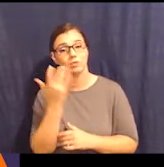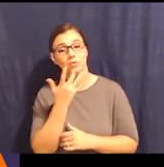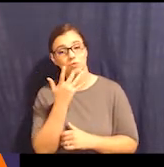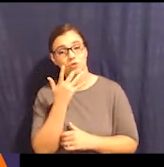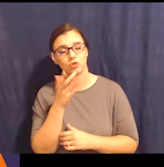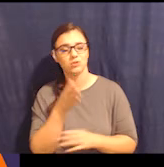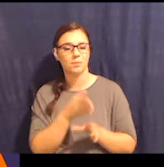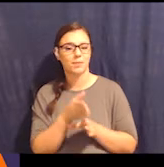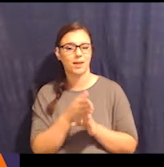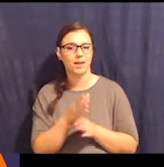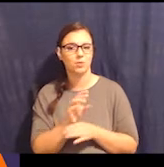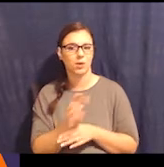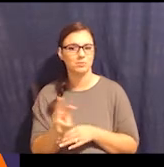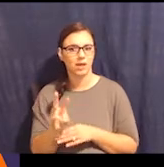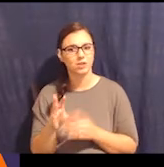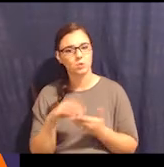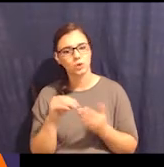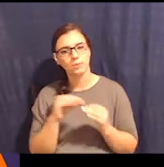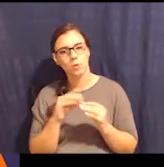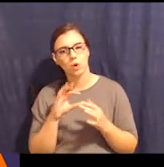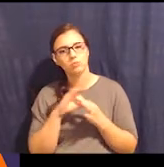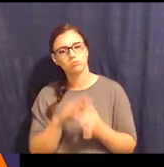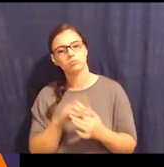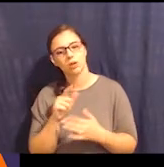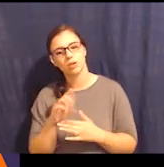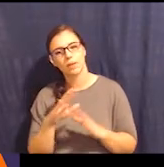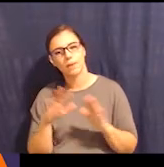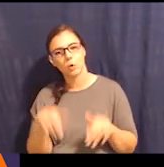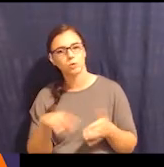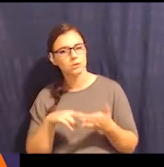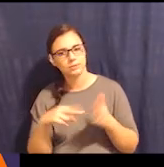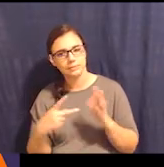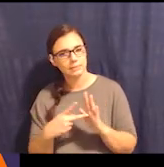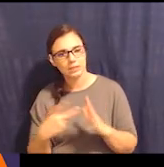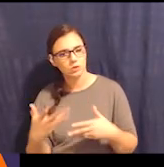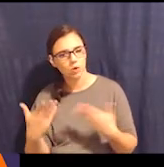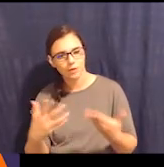clubhouses and what they offer to their members, you can go to